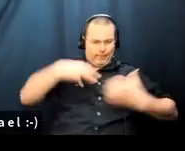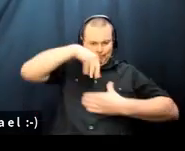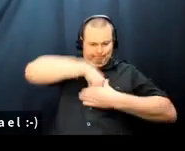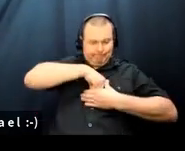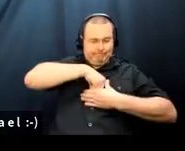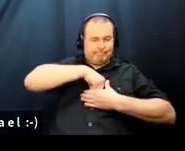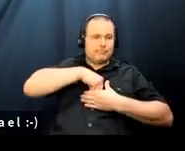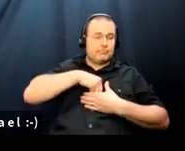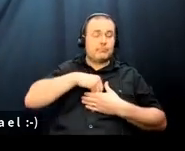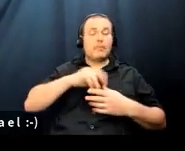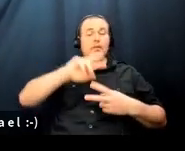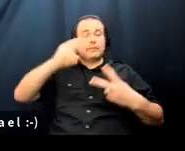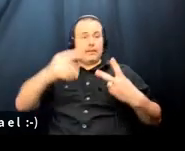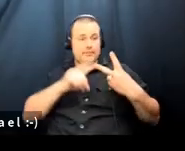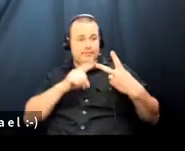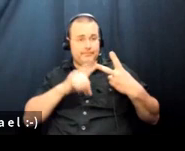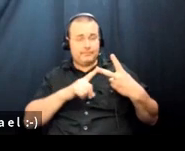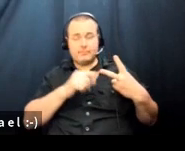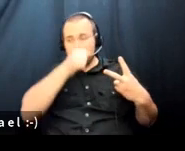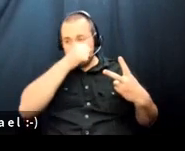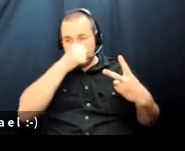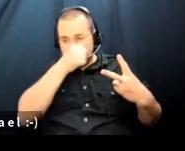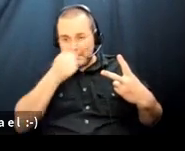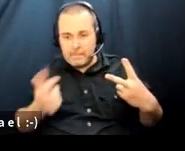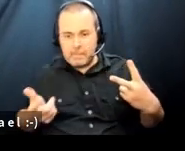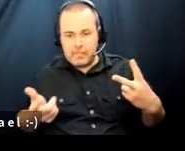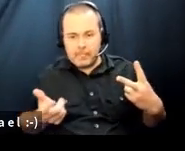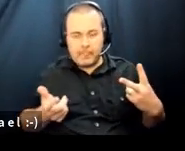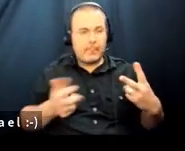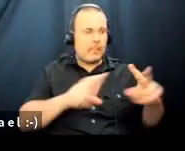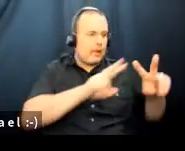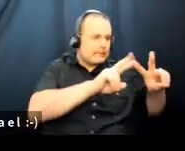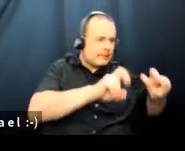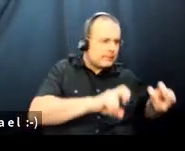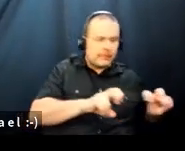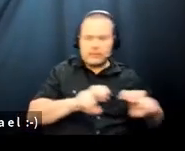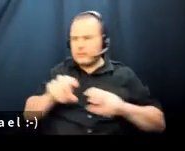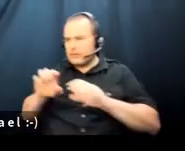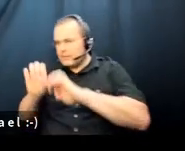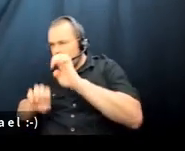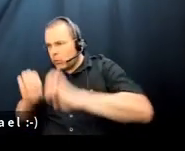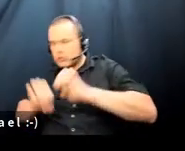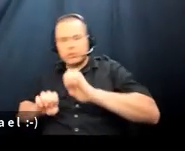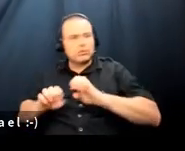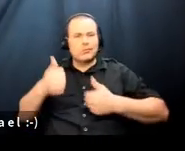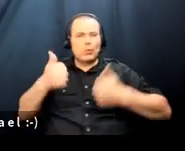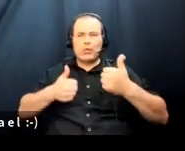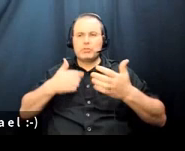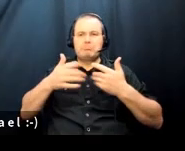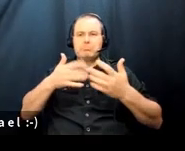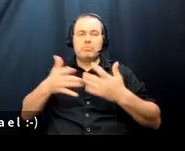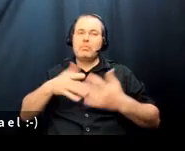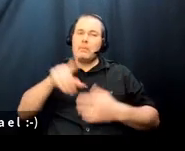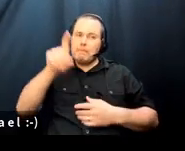thing is that whatever assessment or evaluation you're doing must be